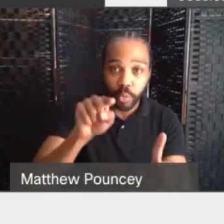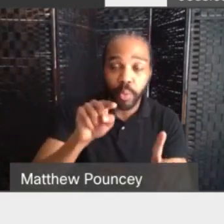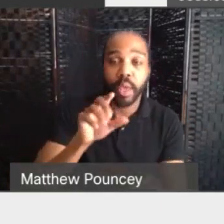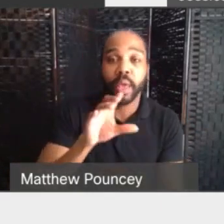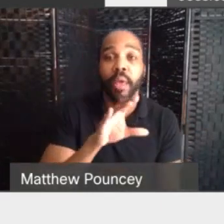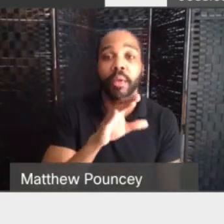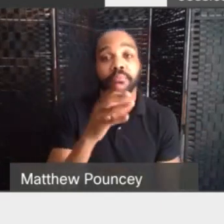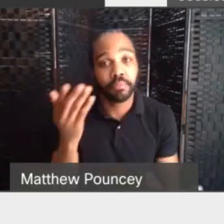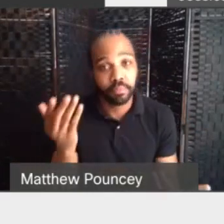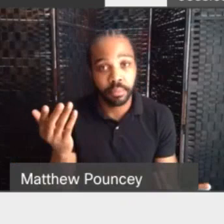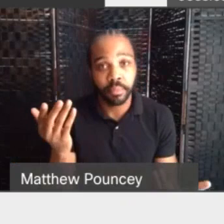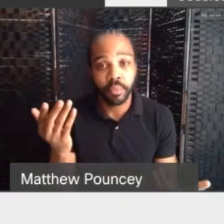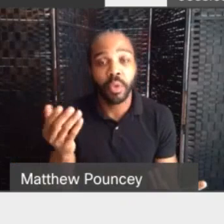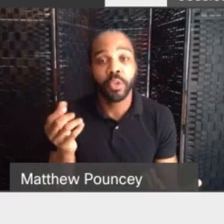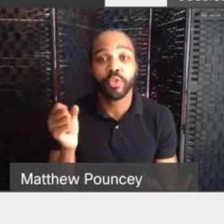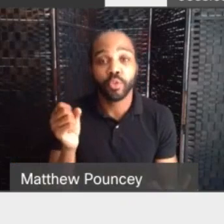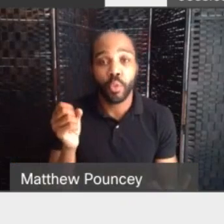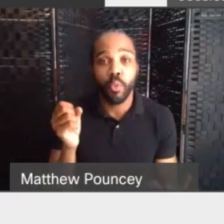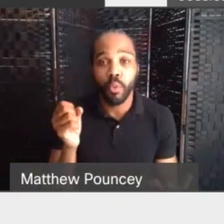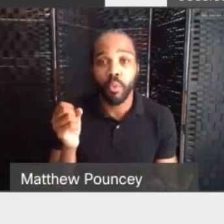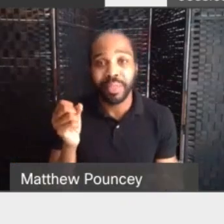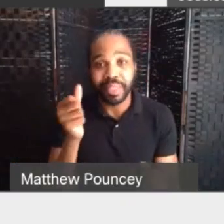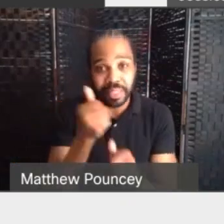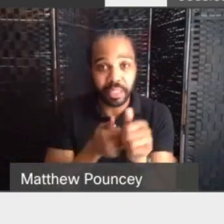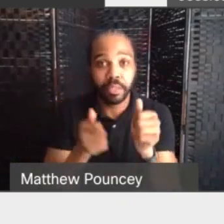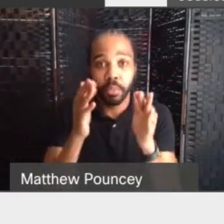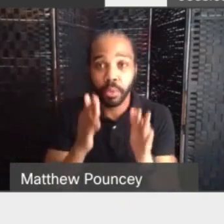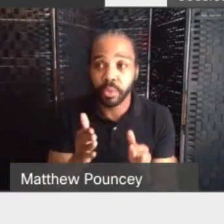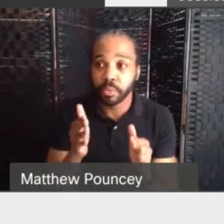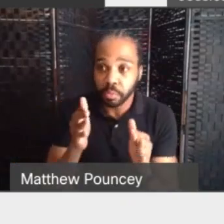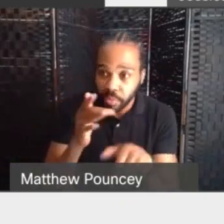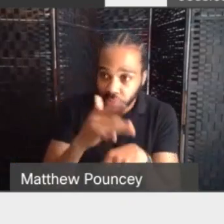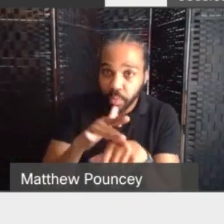so that each person, when they're able to get it, should get it.